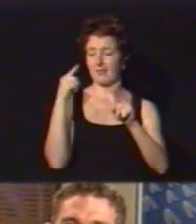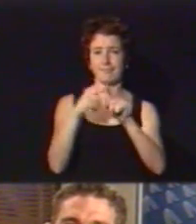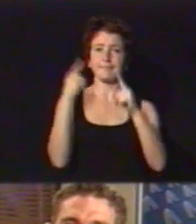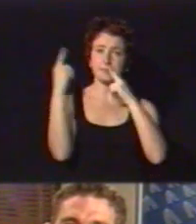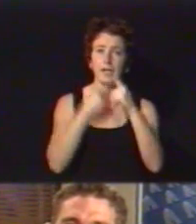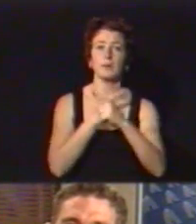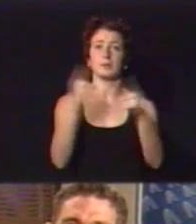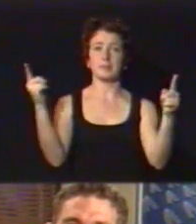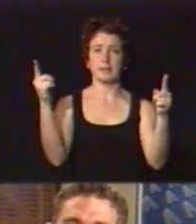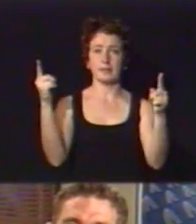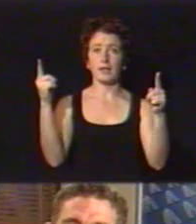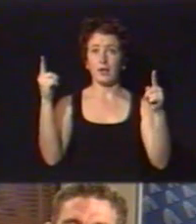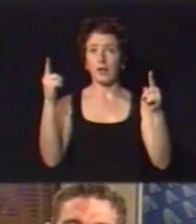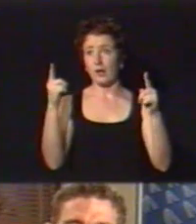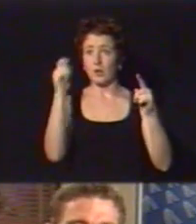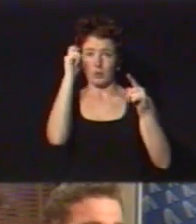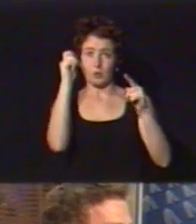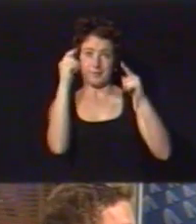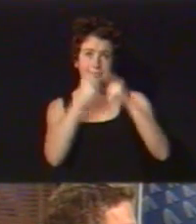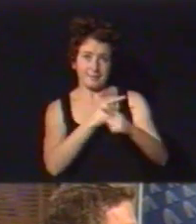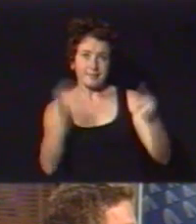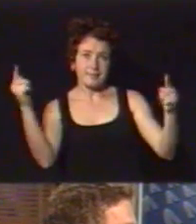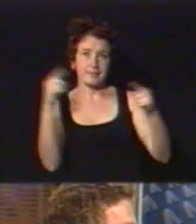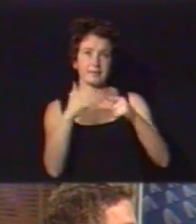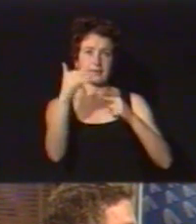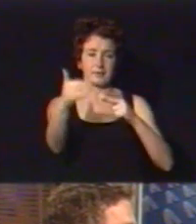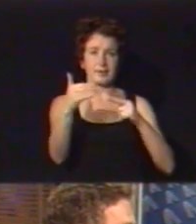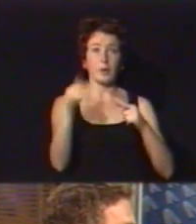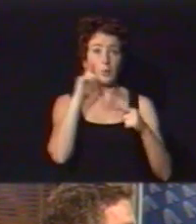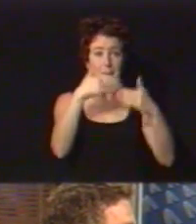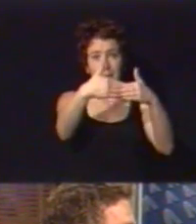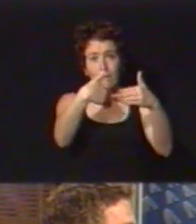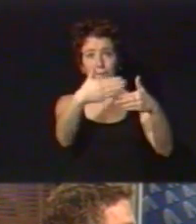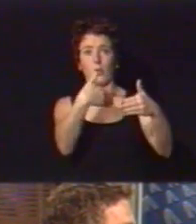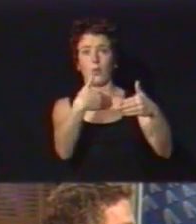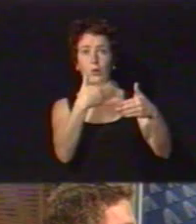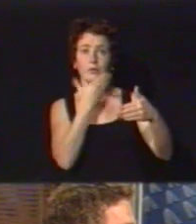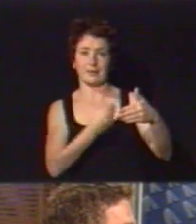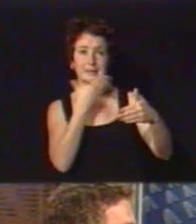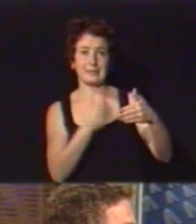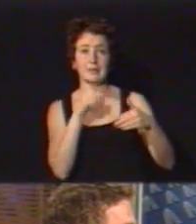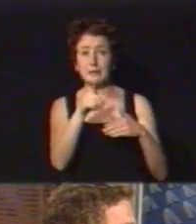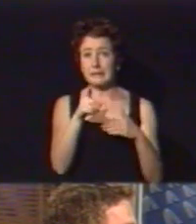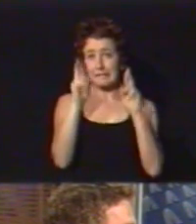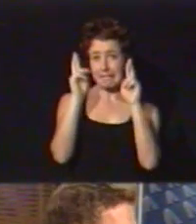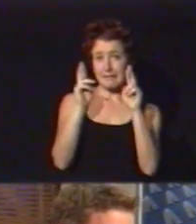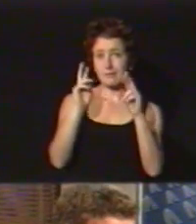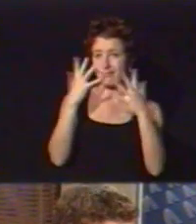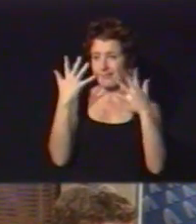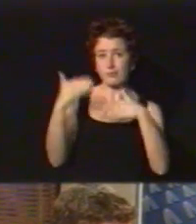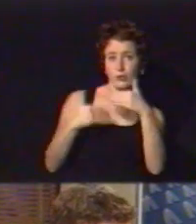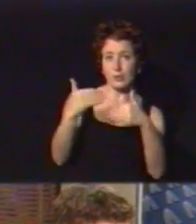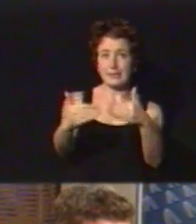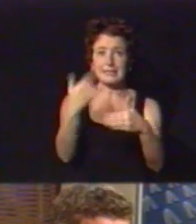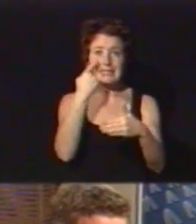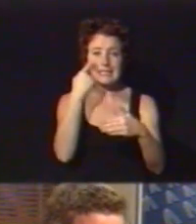in terms of the timing of the final announcement, which sounds very bureaucratic, it will be before Christmas. So there's a little bit of certainty into the process. 3 months